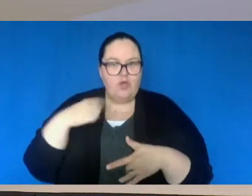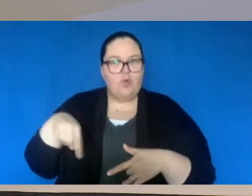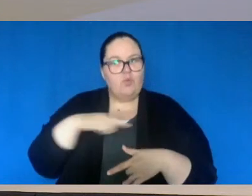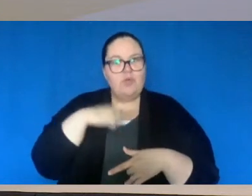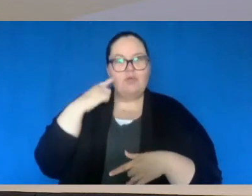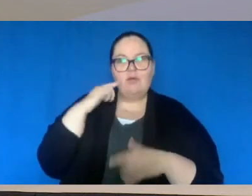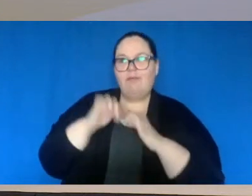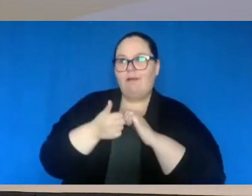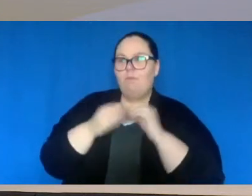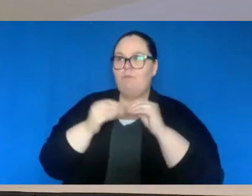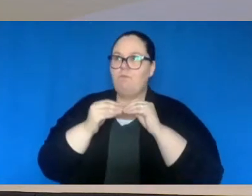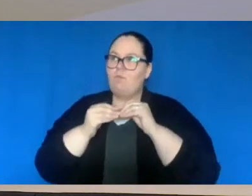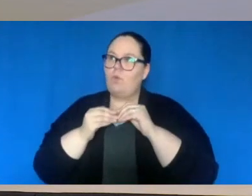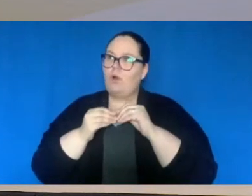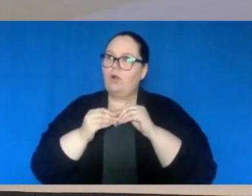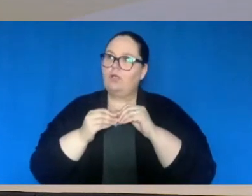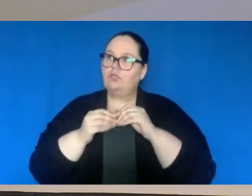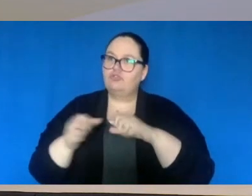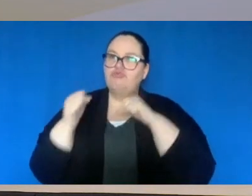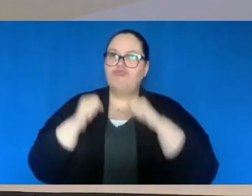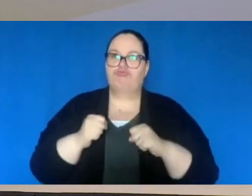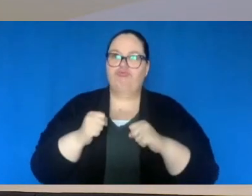our existing measures earlier in the week.